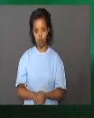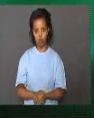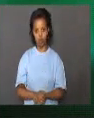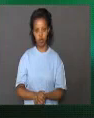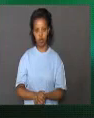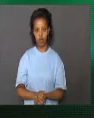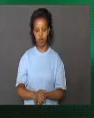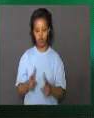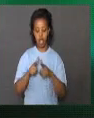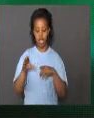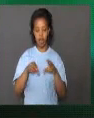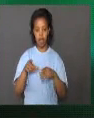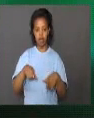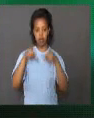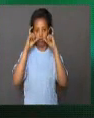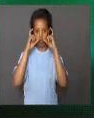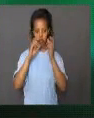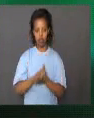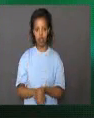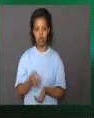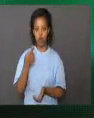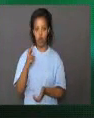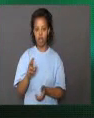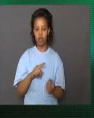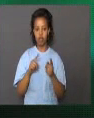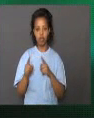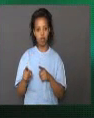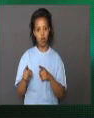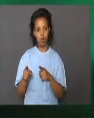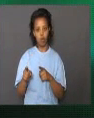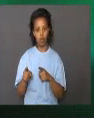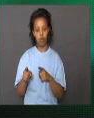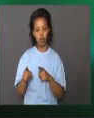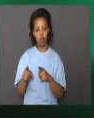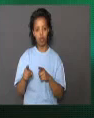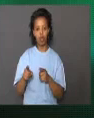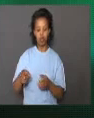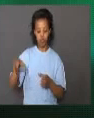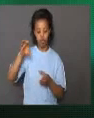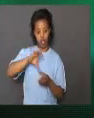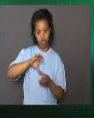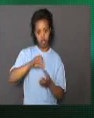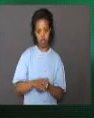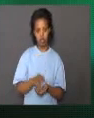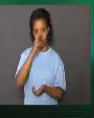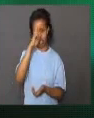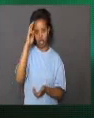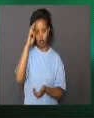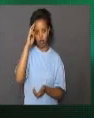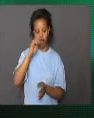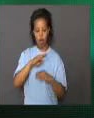or a magnifying glass, or perhaps you said Petri dishes because they